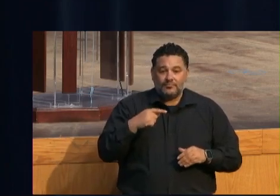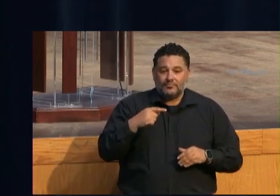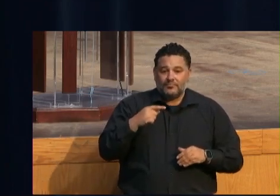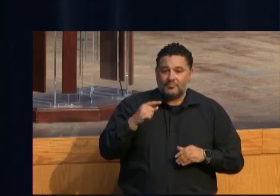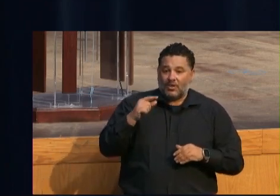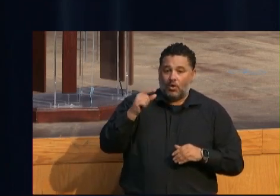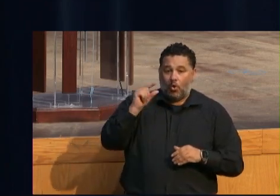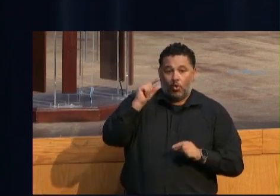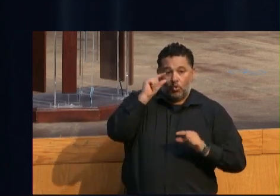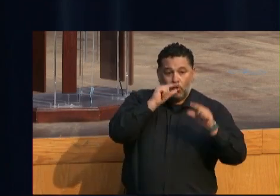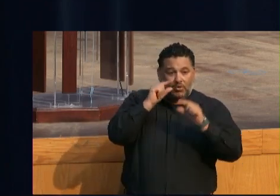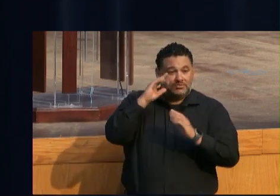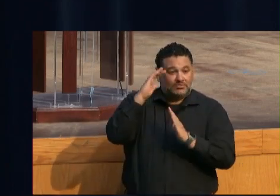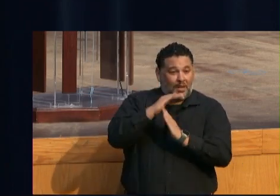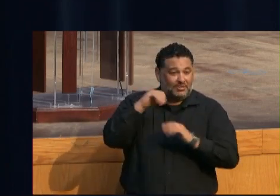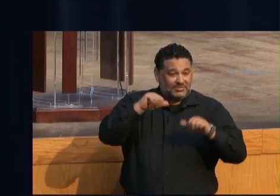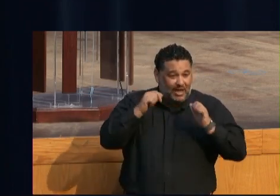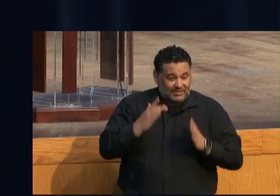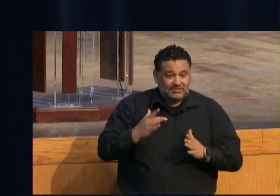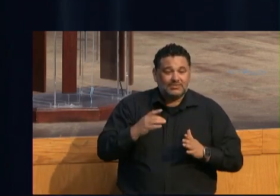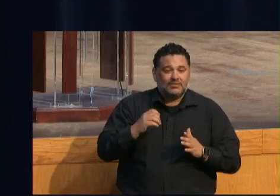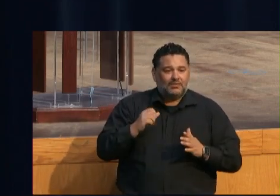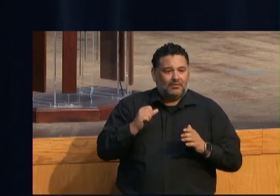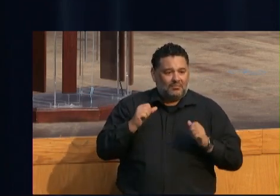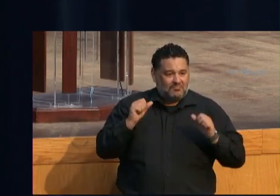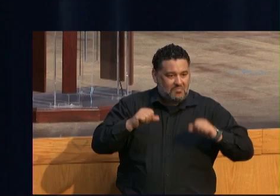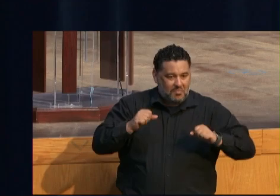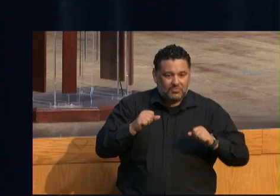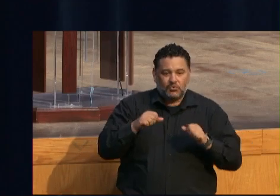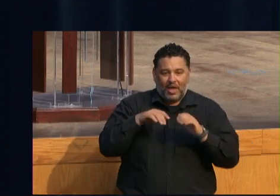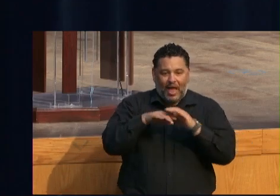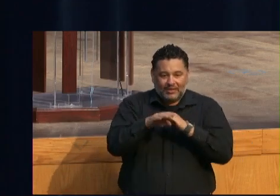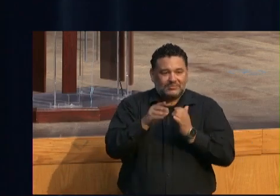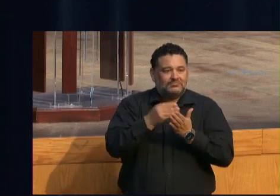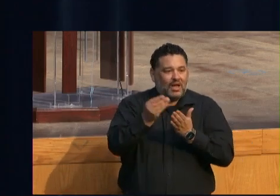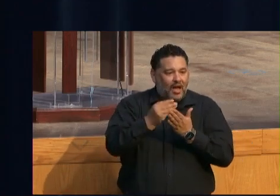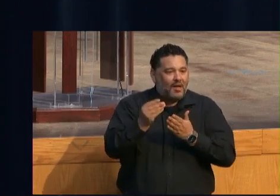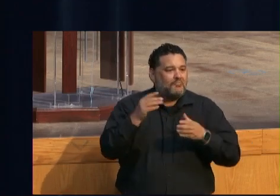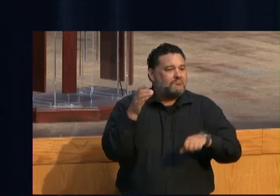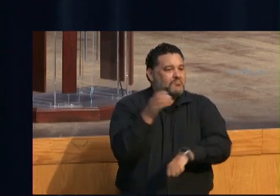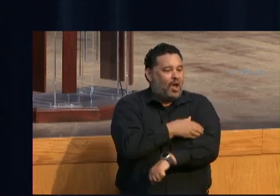being able to access very, very powerful GPUs through the 2020s.